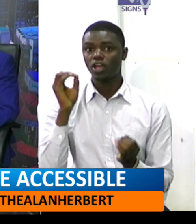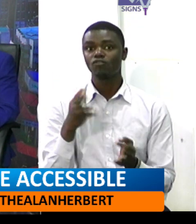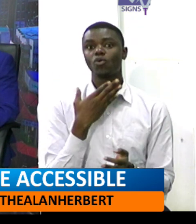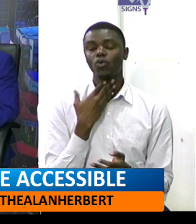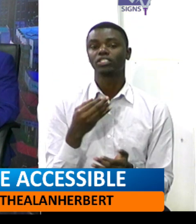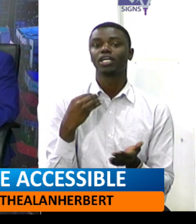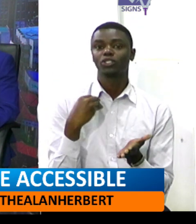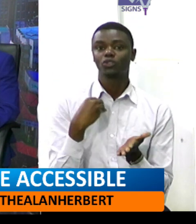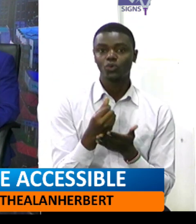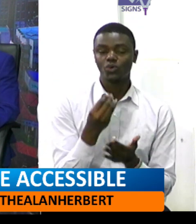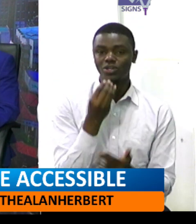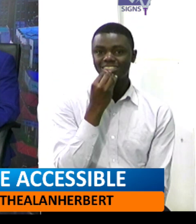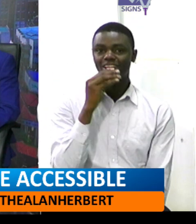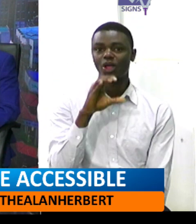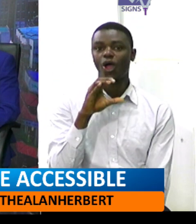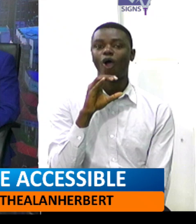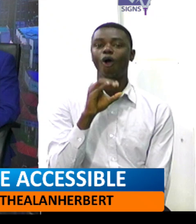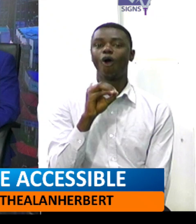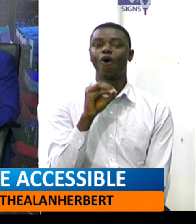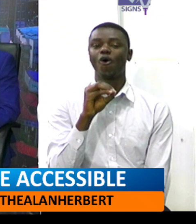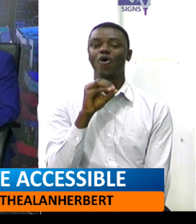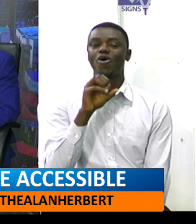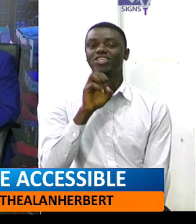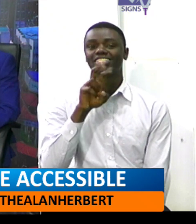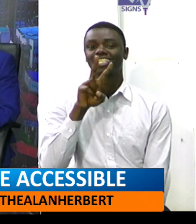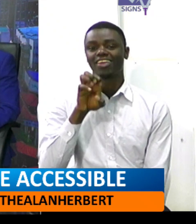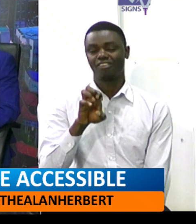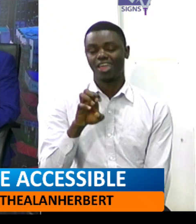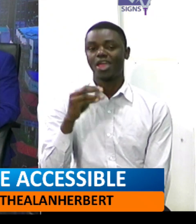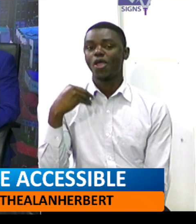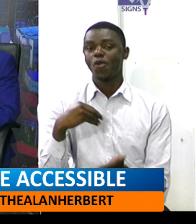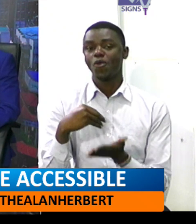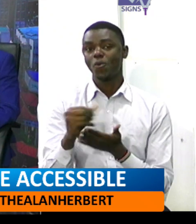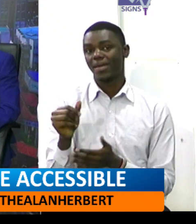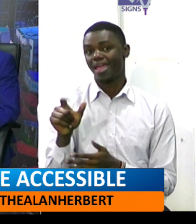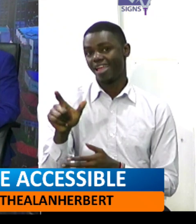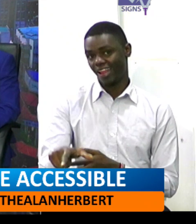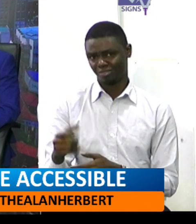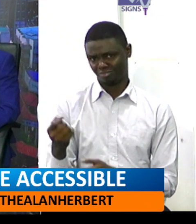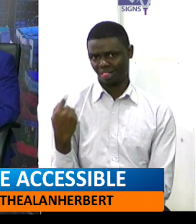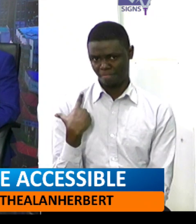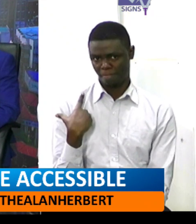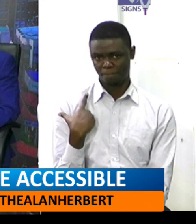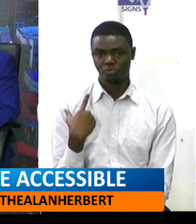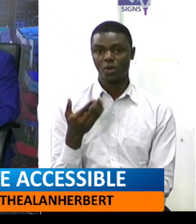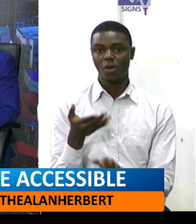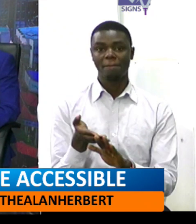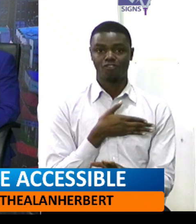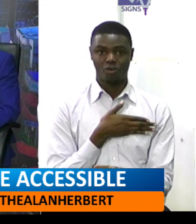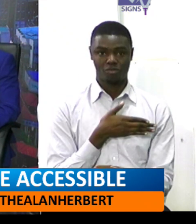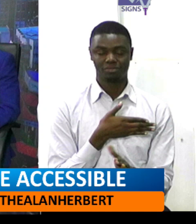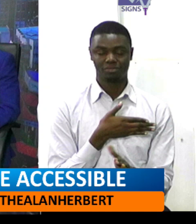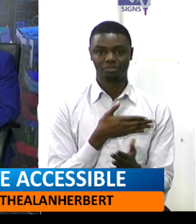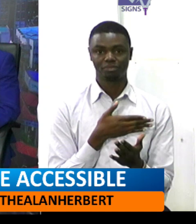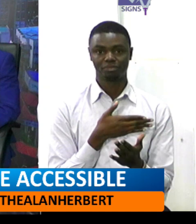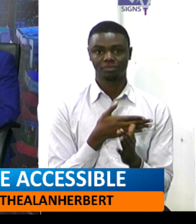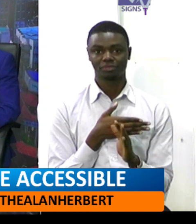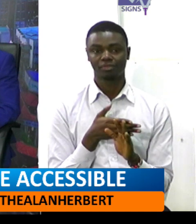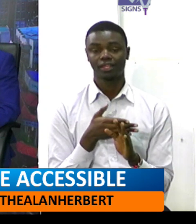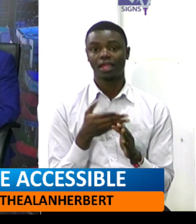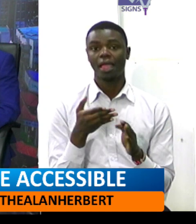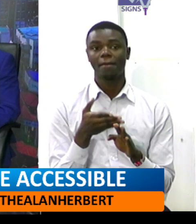Koseo, you pay less. That's how it is. Yeah, interesting. But before we even go into some of